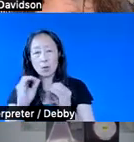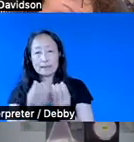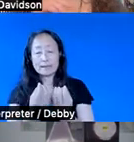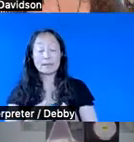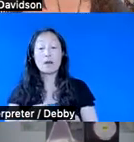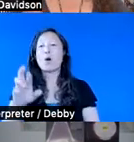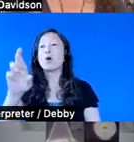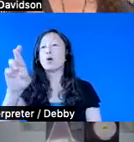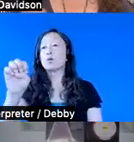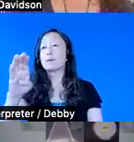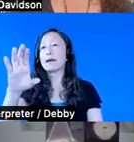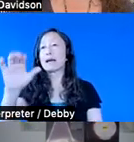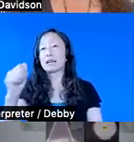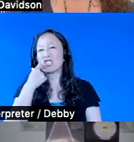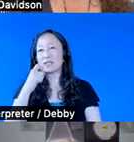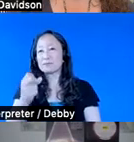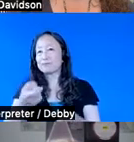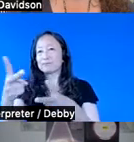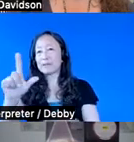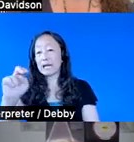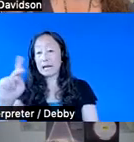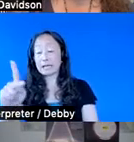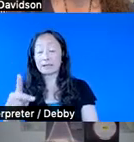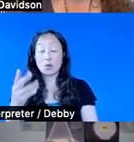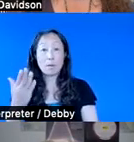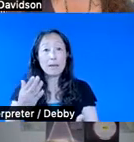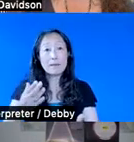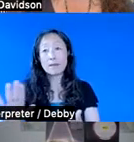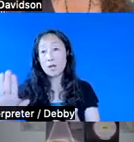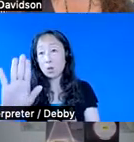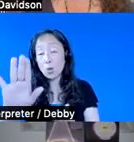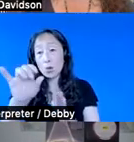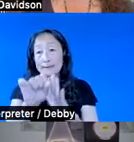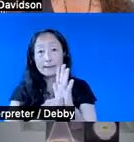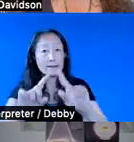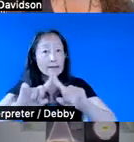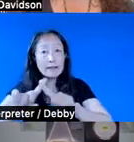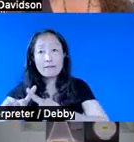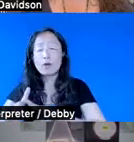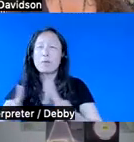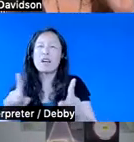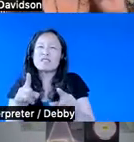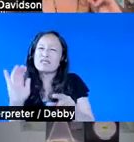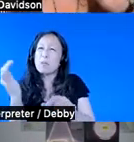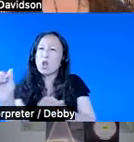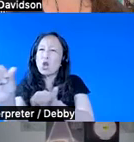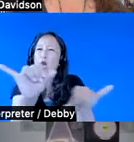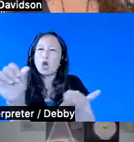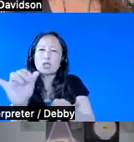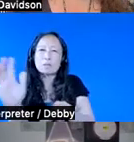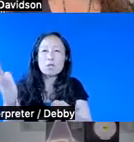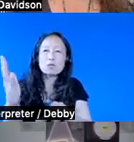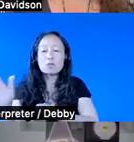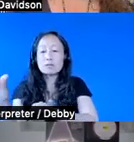And it might be, you know, a little bit different in your state, but it's basically going to be the same. It just protects you from having